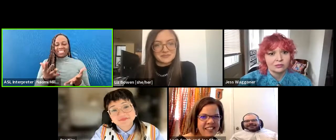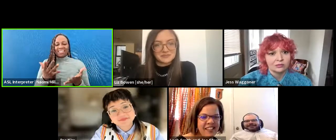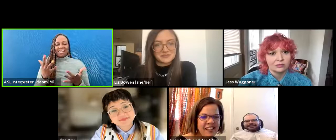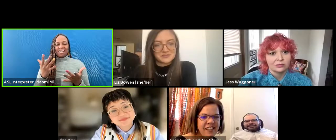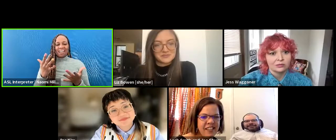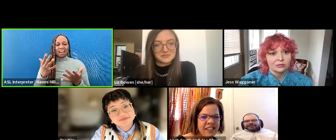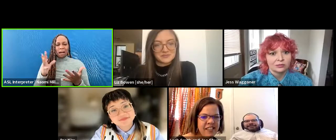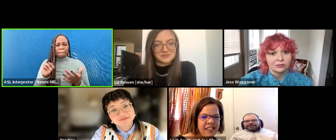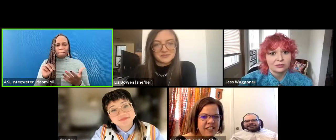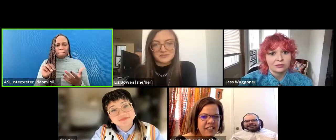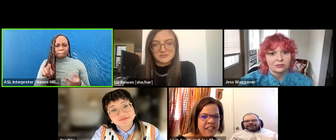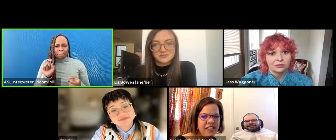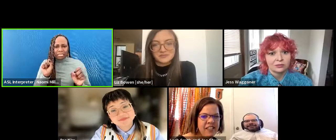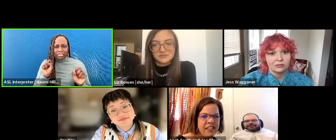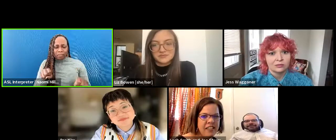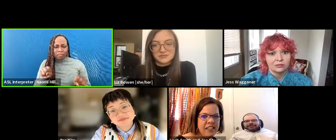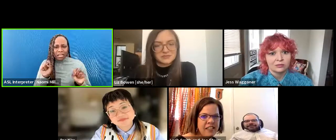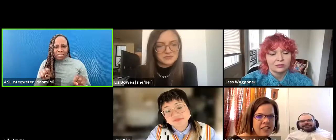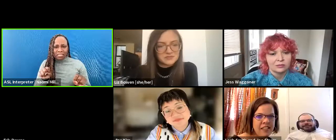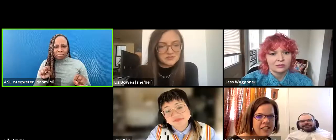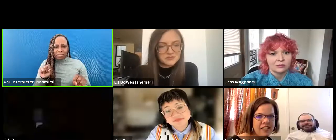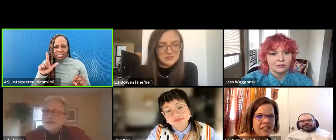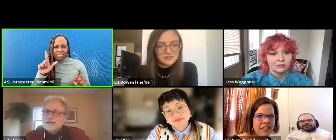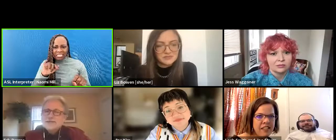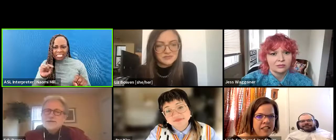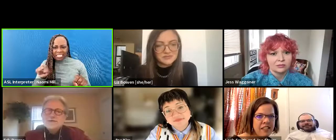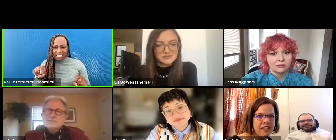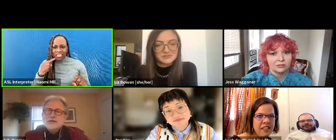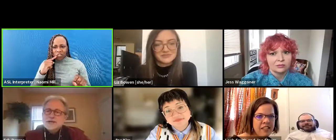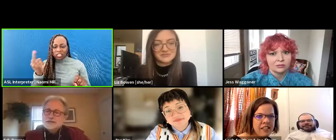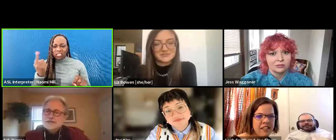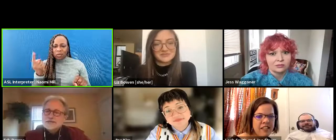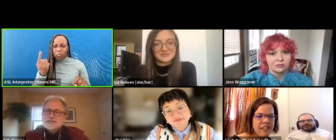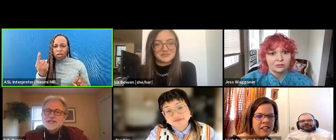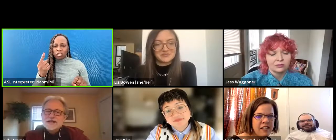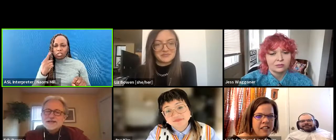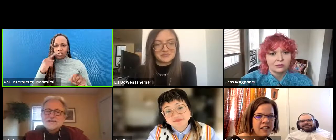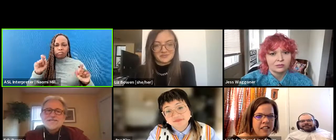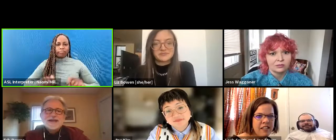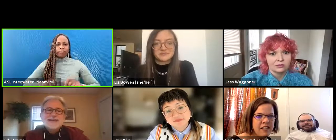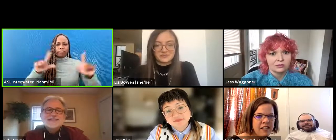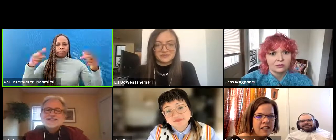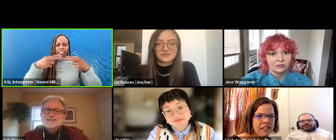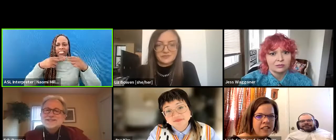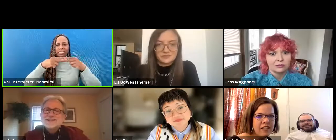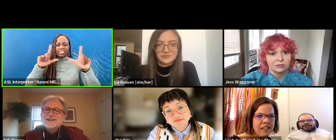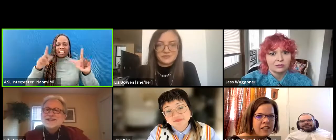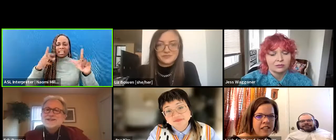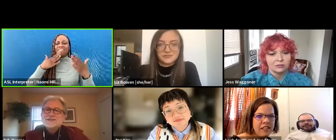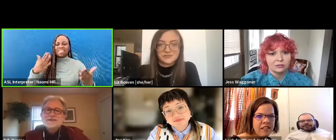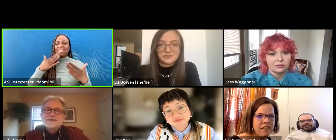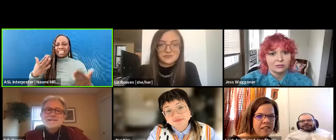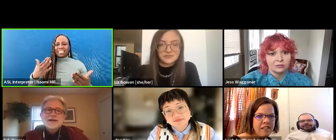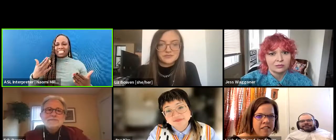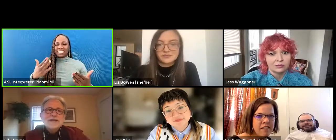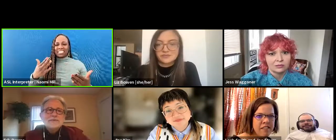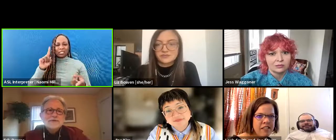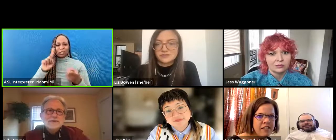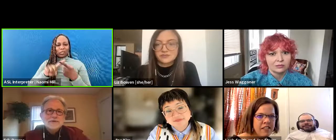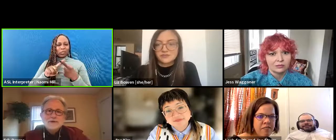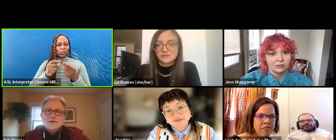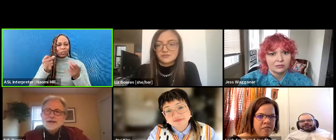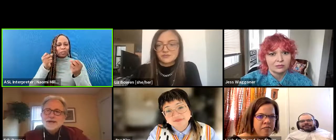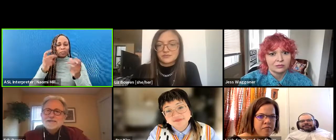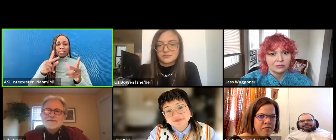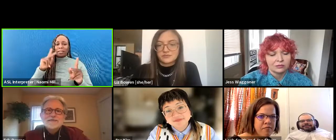Is it possible, Liz, for somebody to put up the slide of thanks to the many